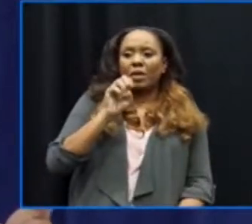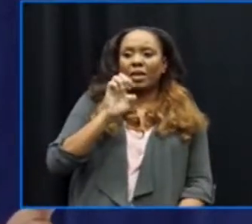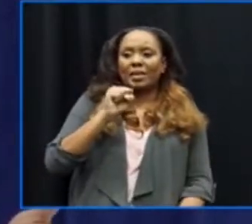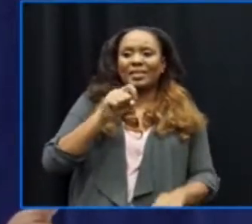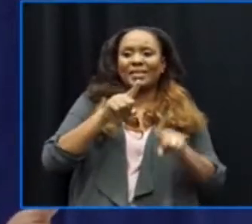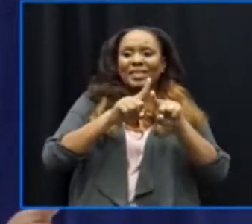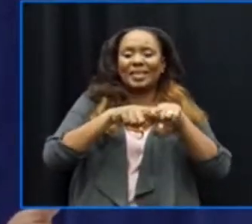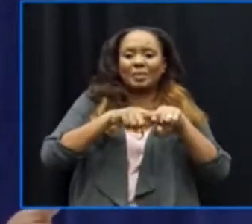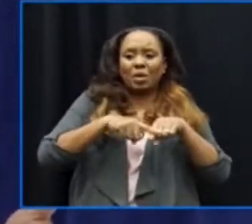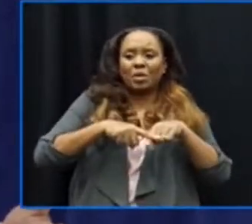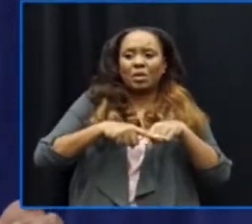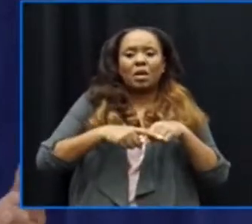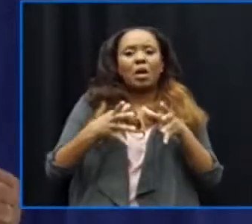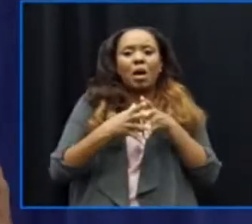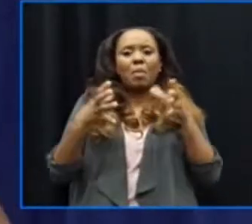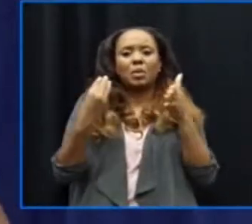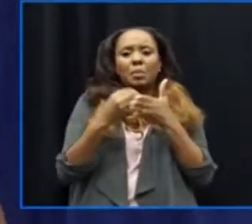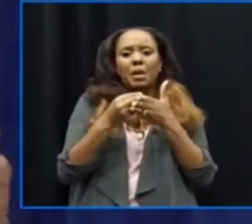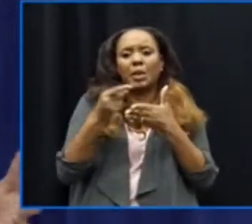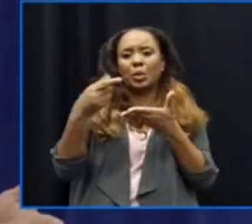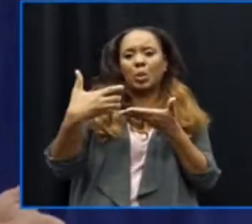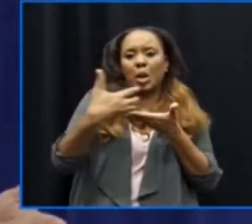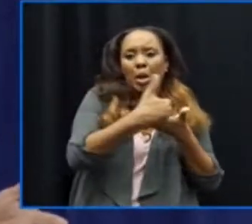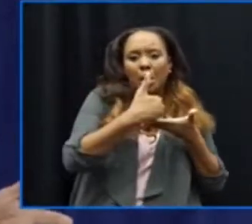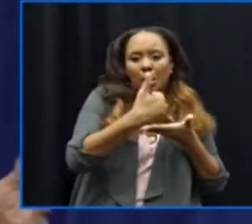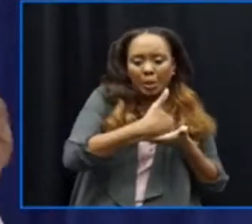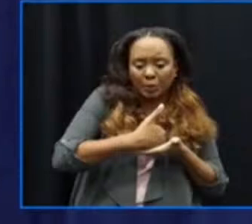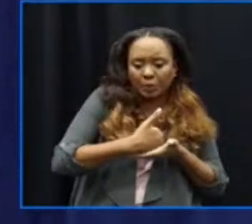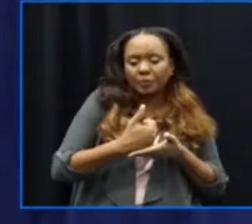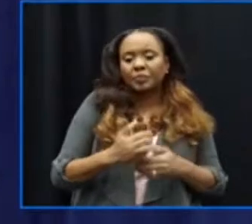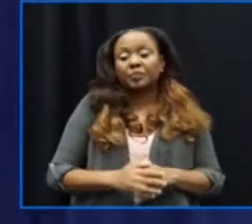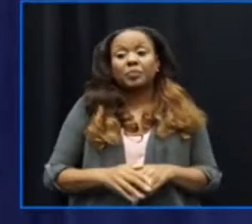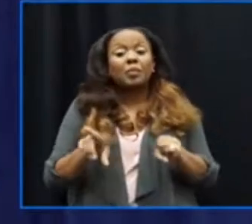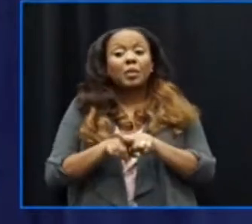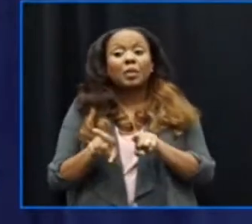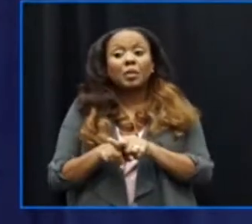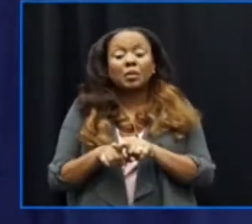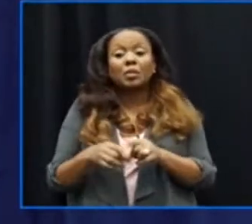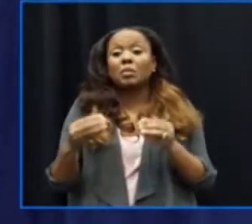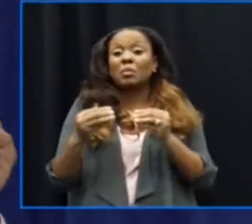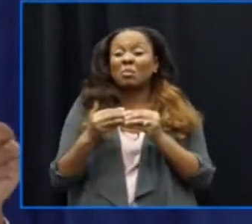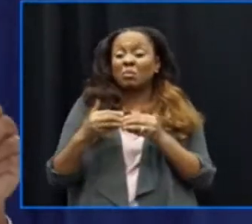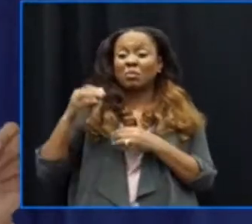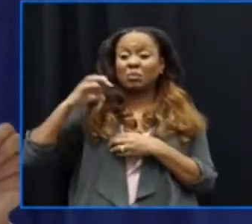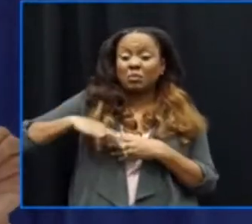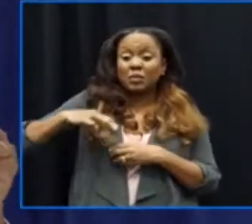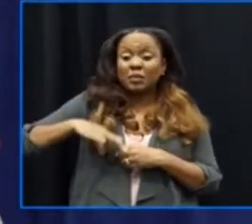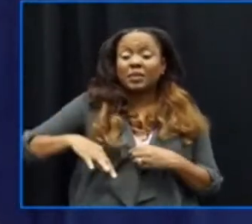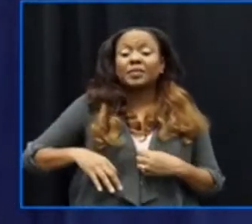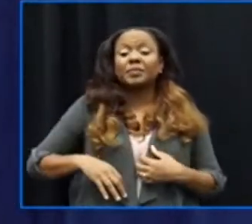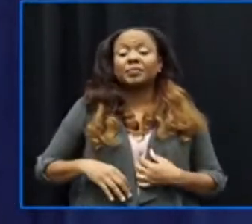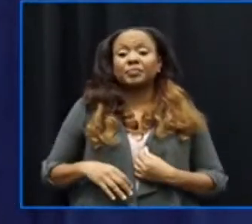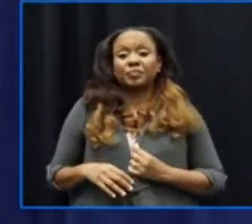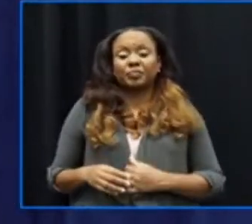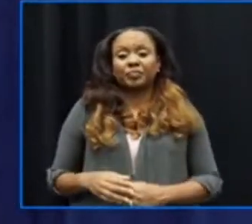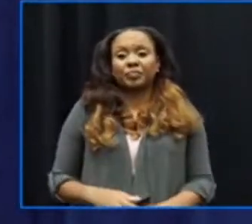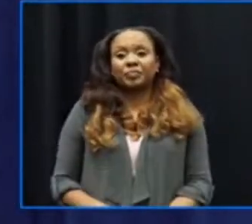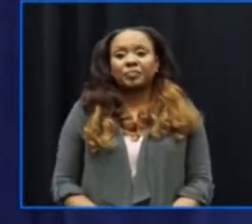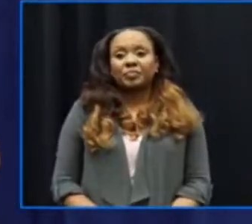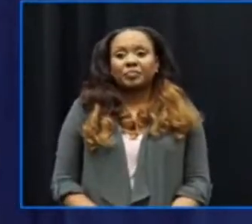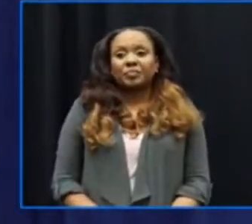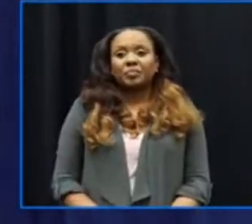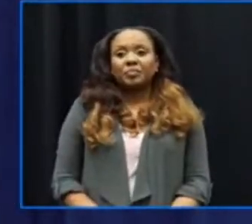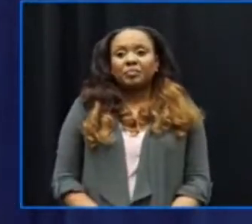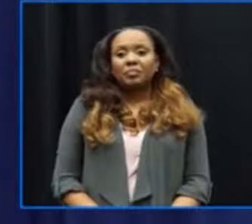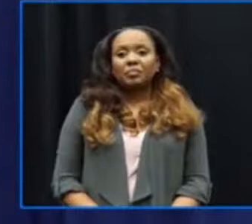the lower income workers do. More targeted benefits as well, exactly determine who actually needs them more, and let's ensure we